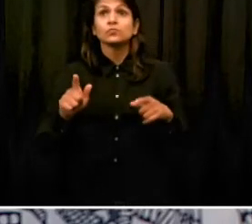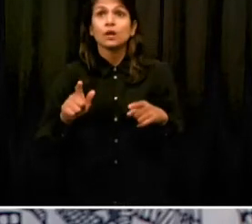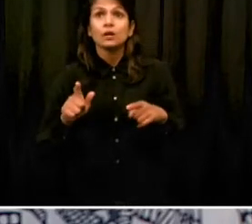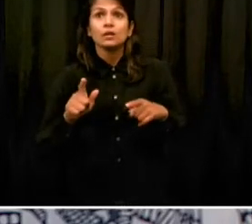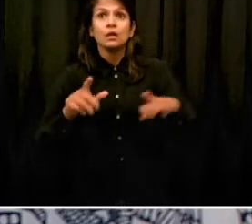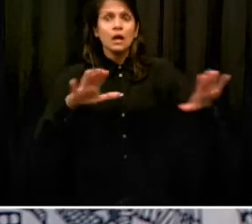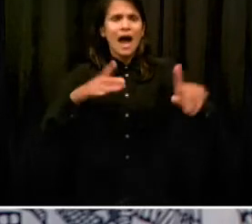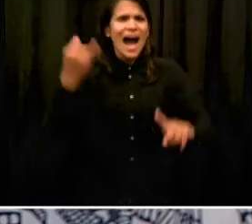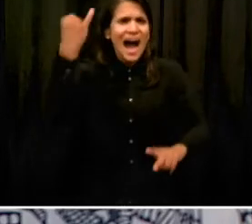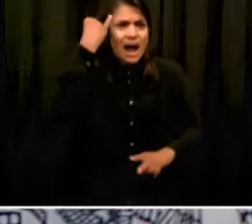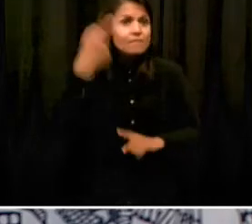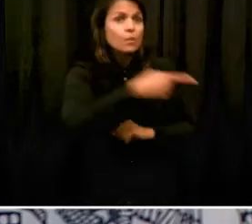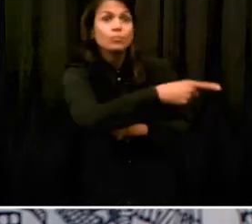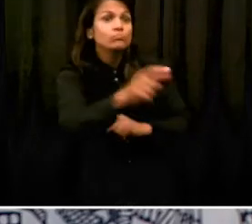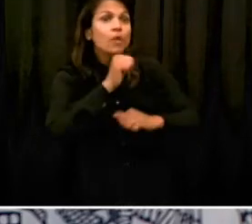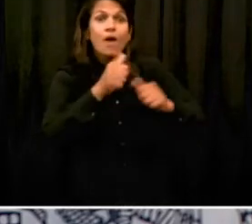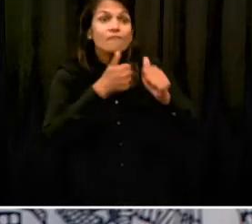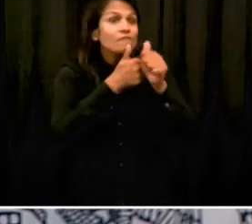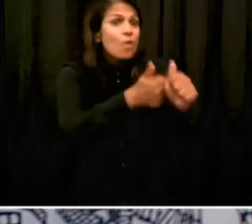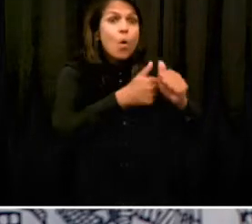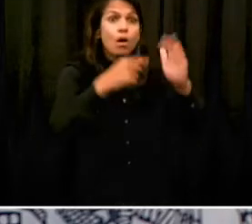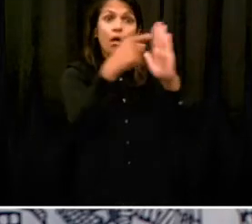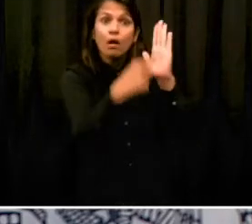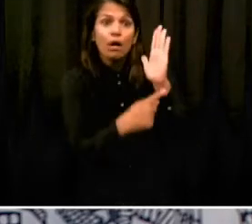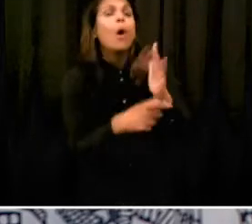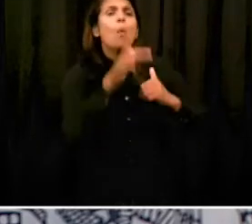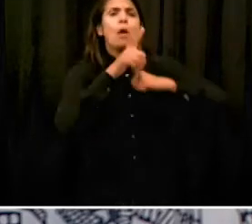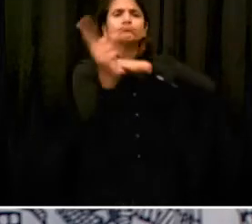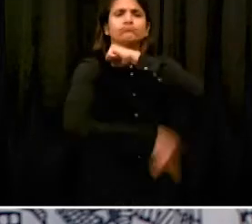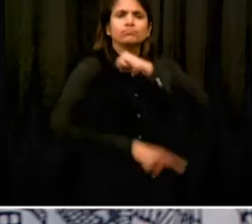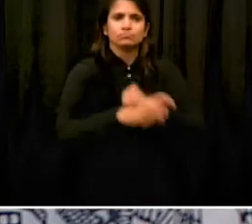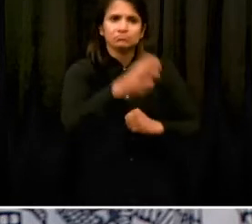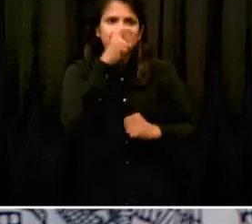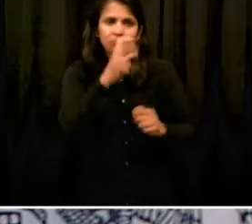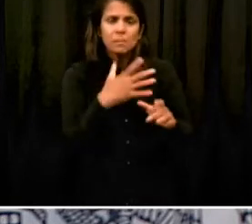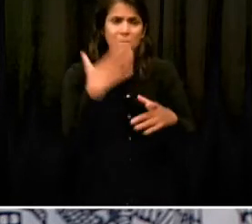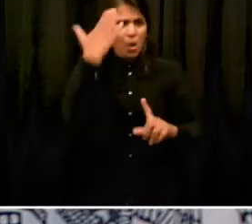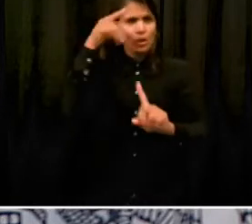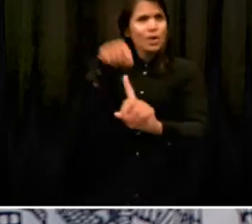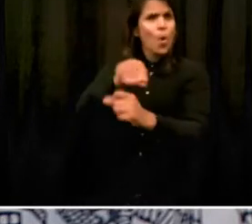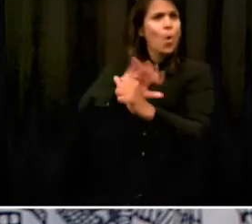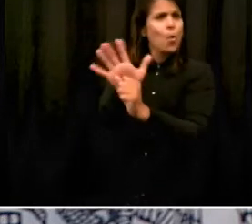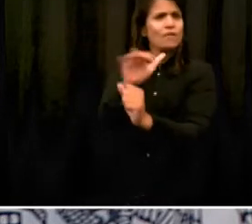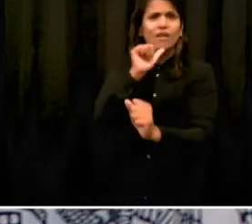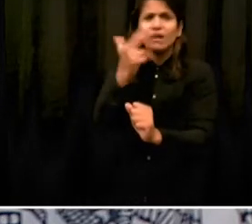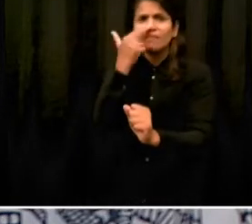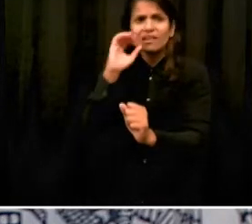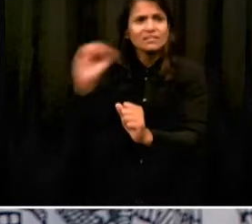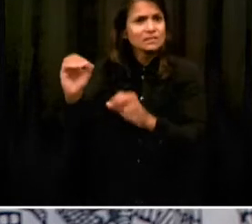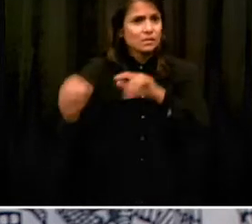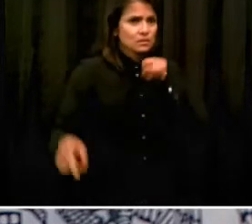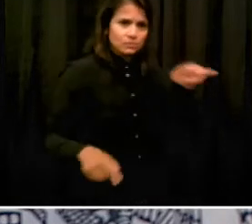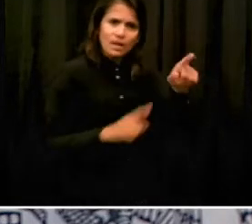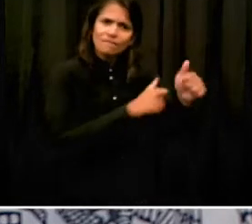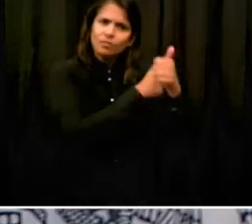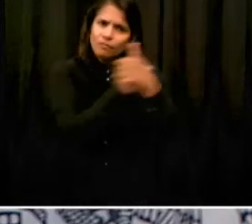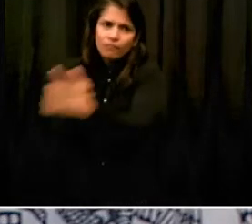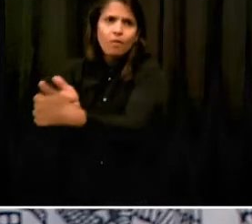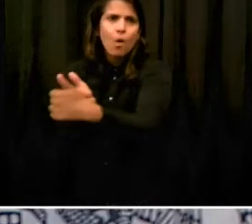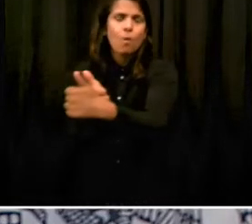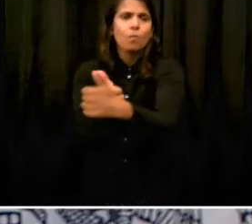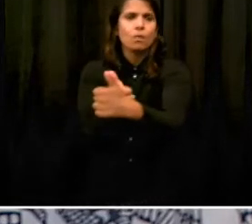city. Next up, we have Todd Mazel from AM New York. Good morning, Mr.